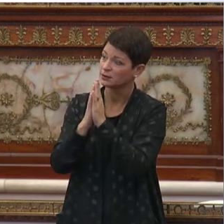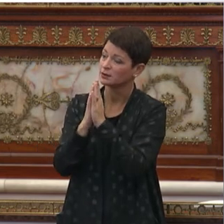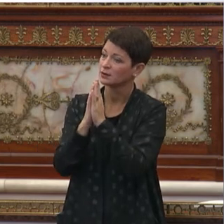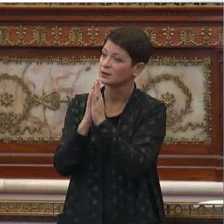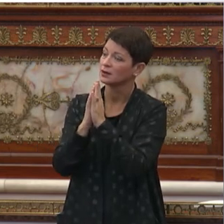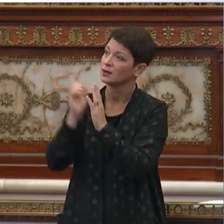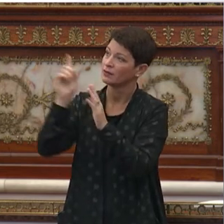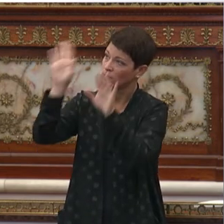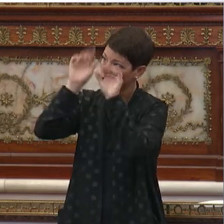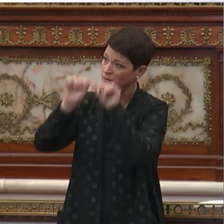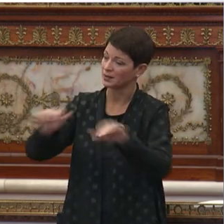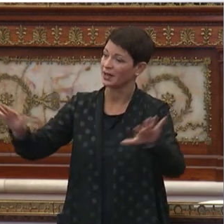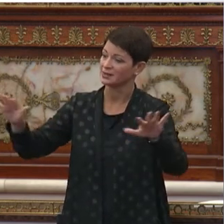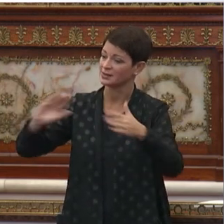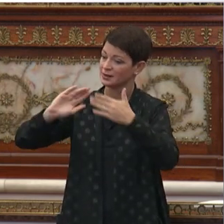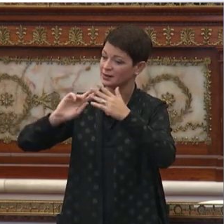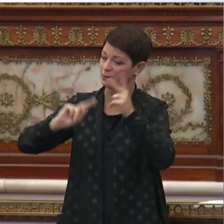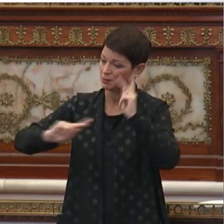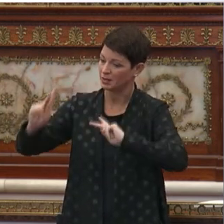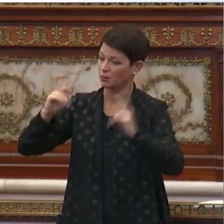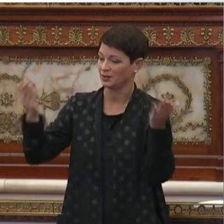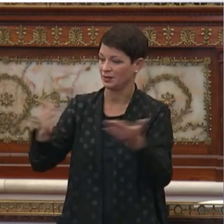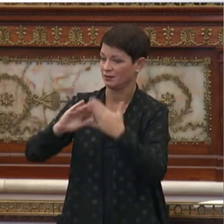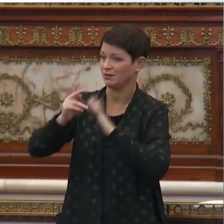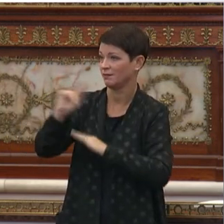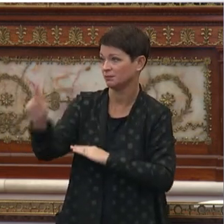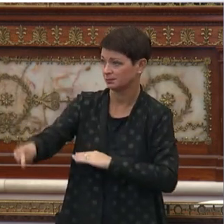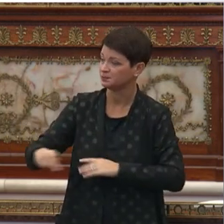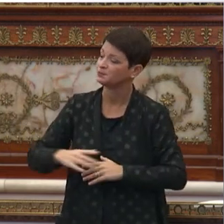that you would bless the citizens of our city.